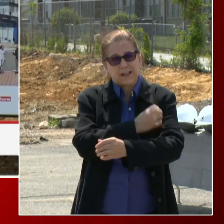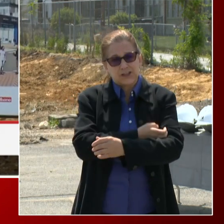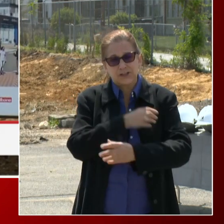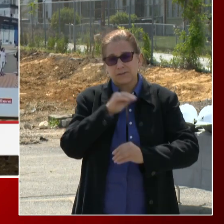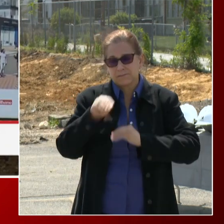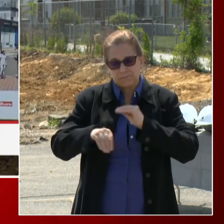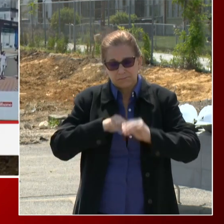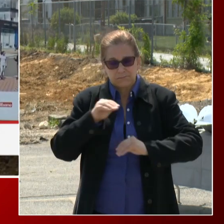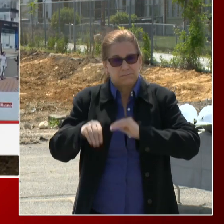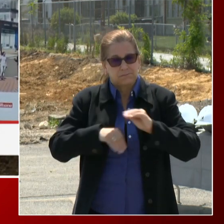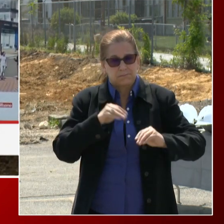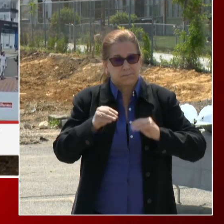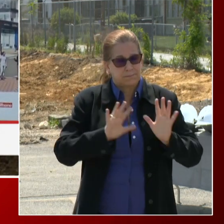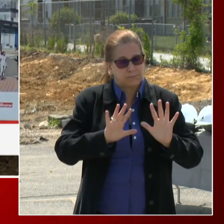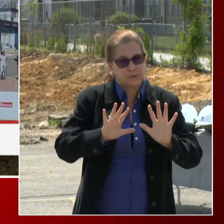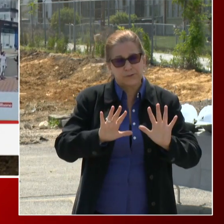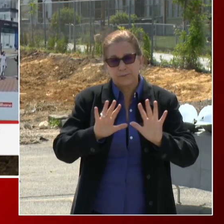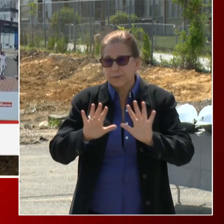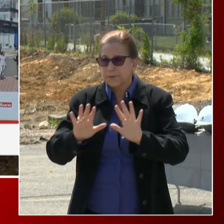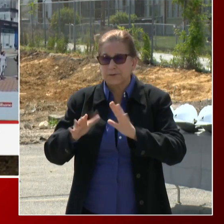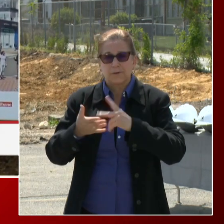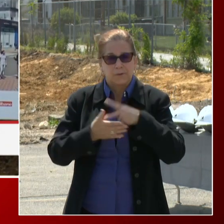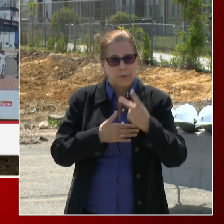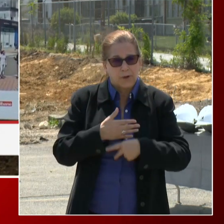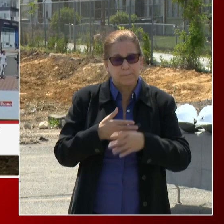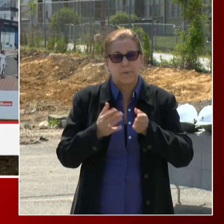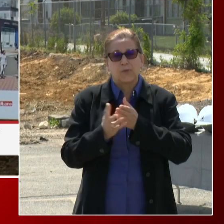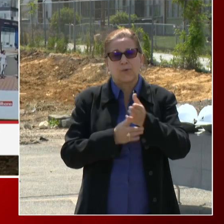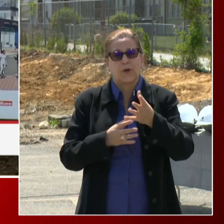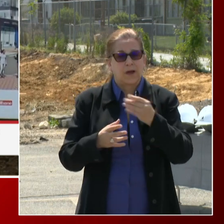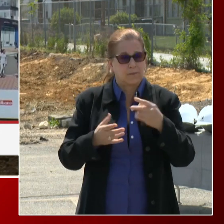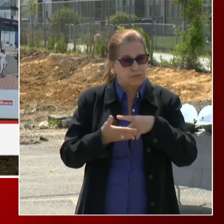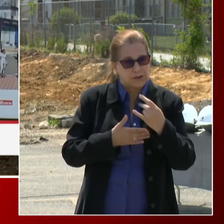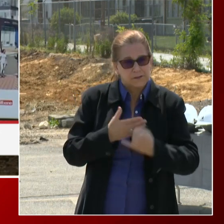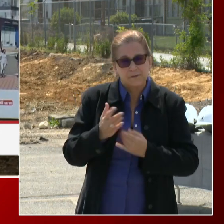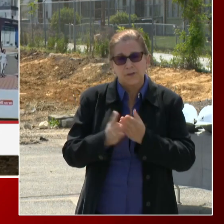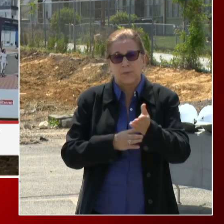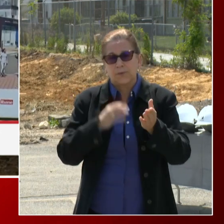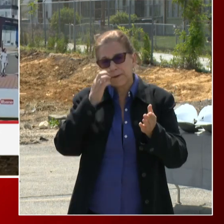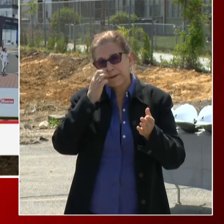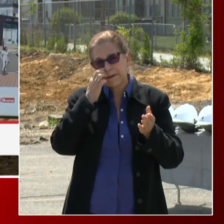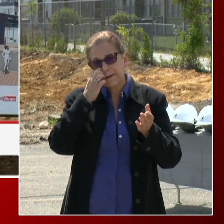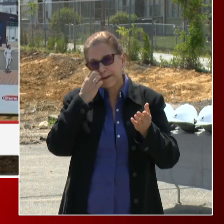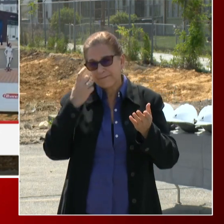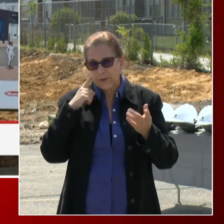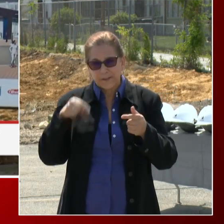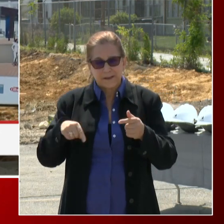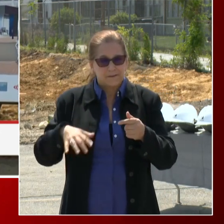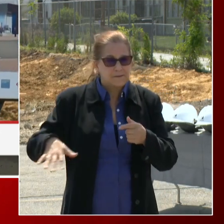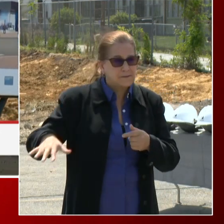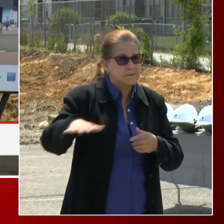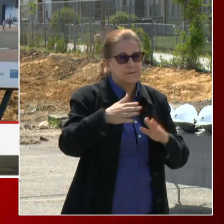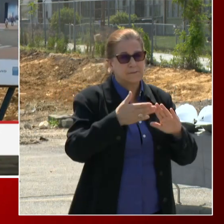delivering what neighbors and residents need and want in their close by community. Councilmember Gray.